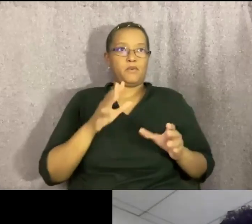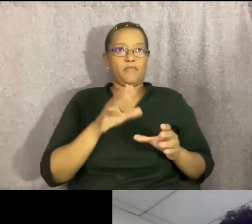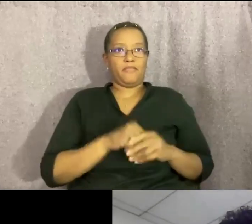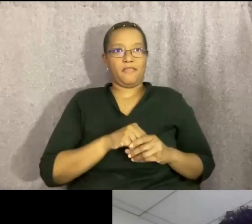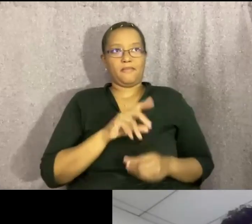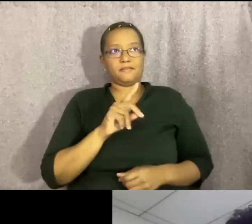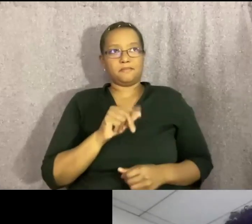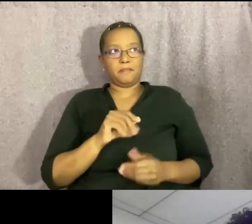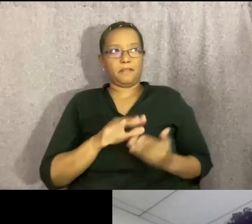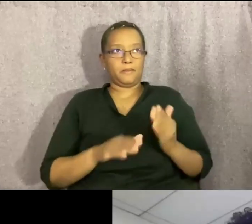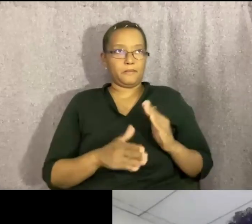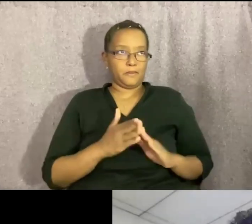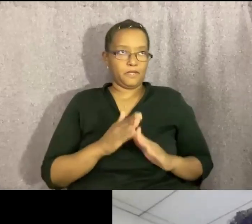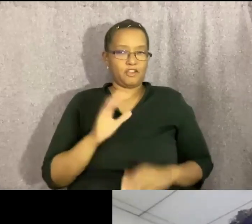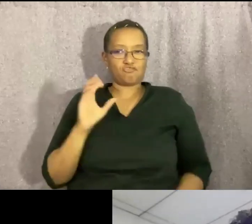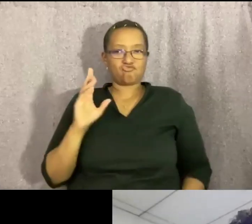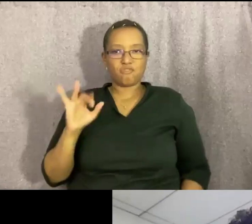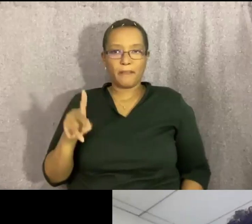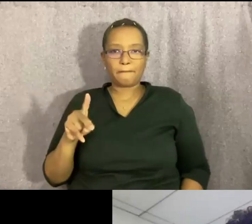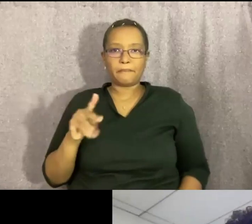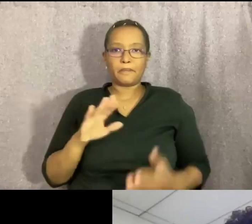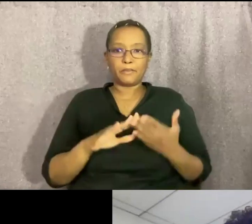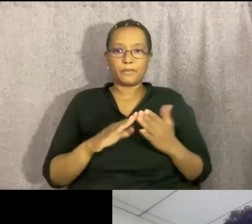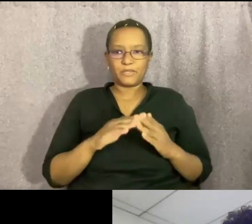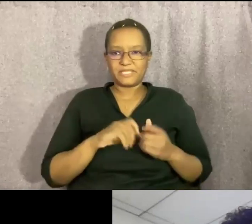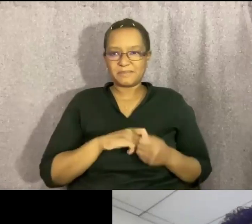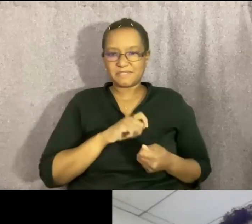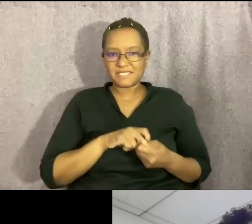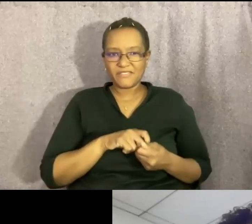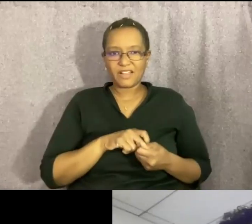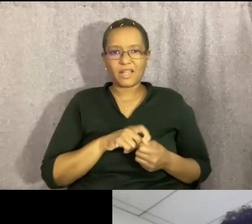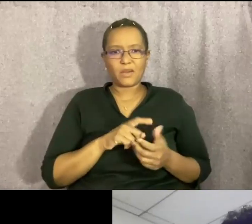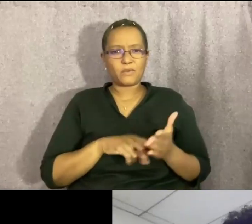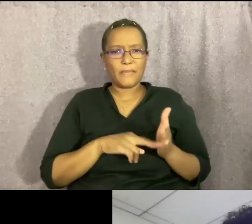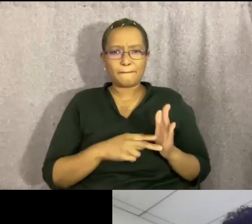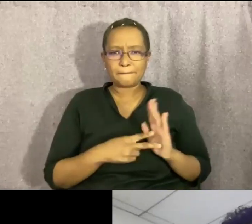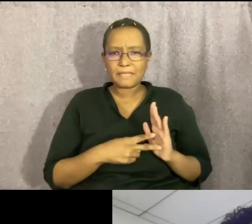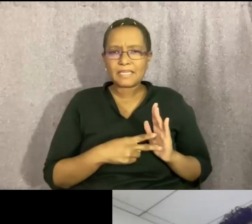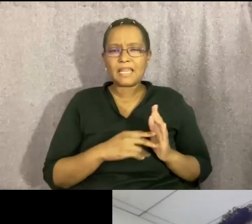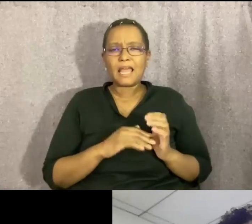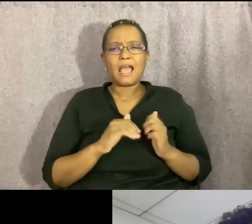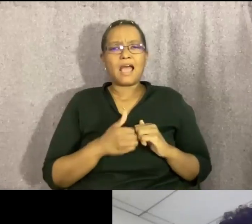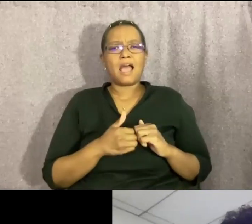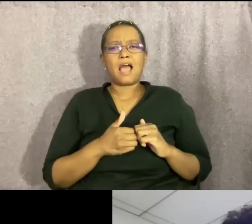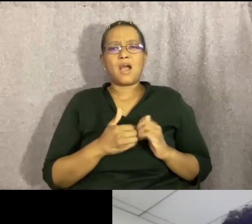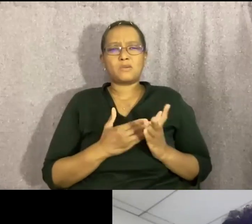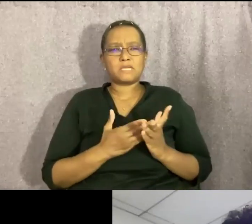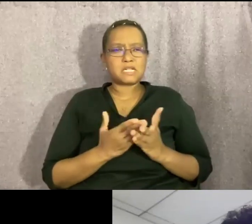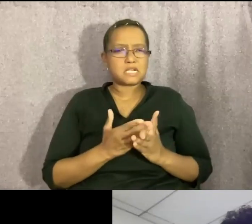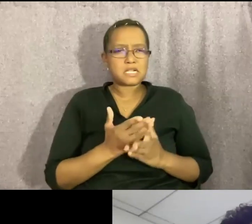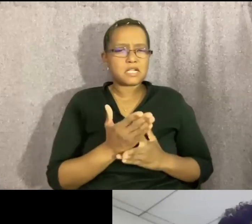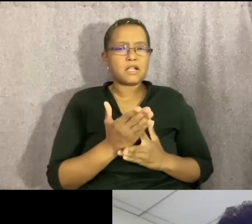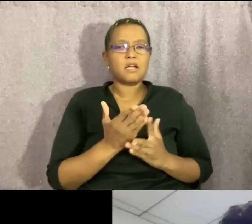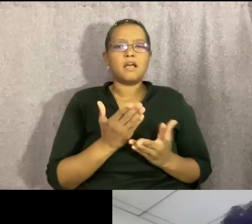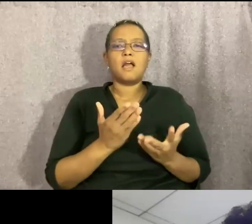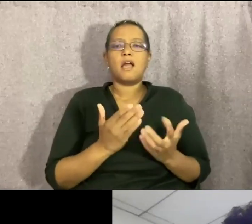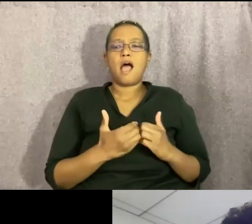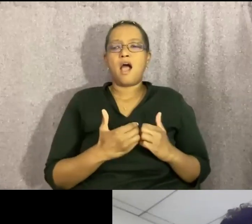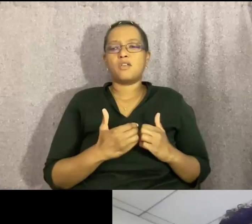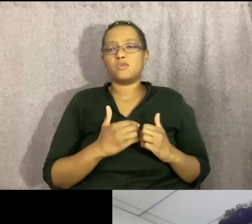the infighting that we're seeing right now. We have the opportunity to show grace and model how to move in community. A lot of people have